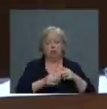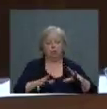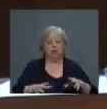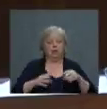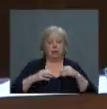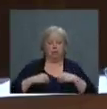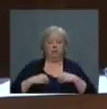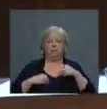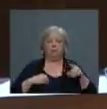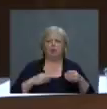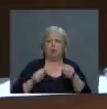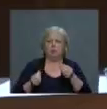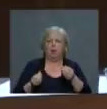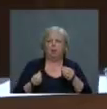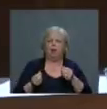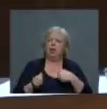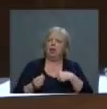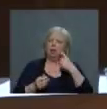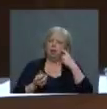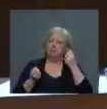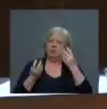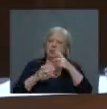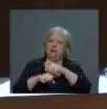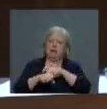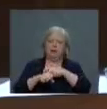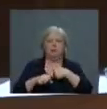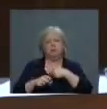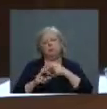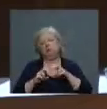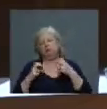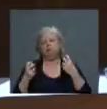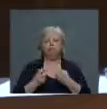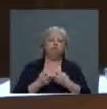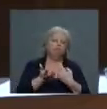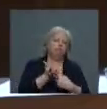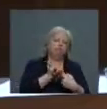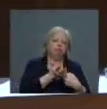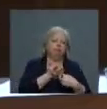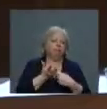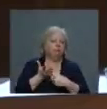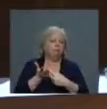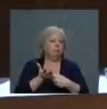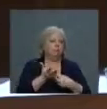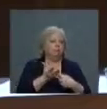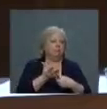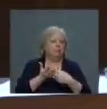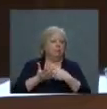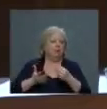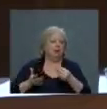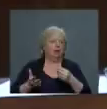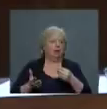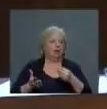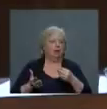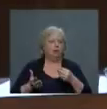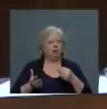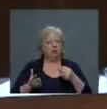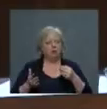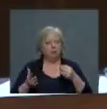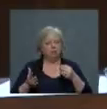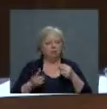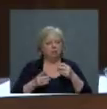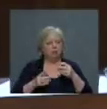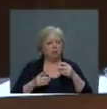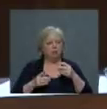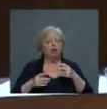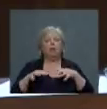acceptance of this property, and I think a lot of times we sit up here and we talk, and the audience doesn't even know what we're talking about, but I'm just amazed at the